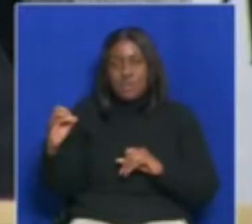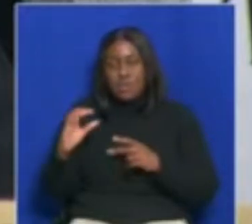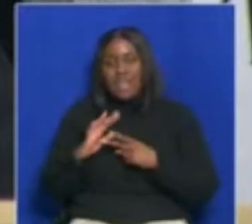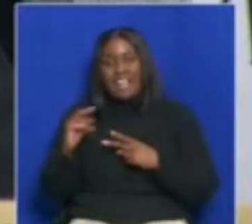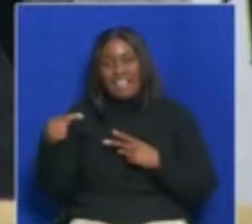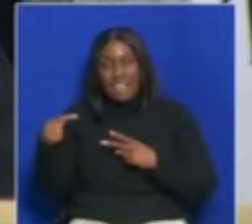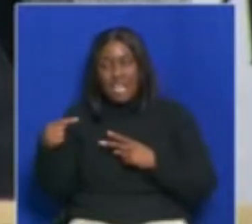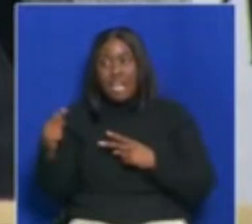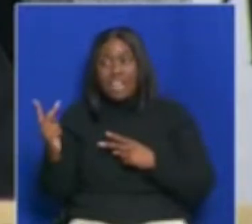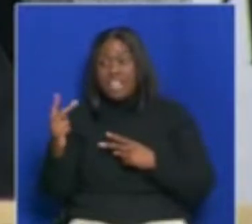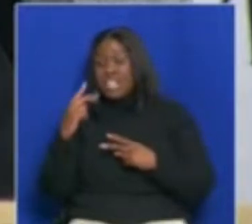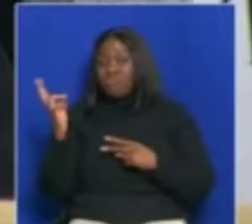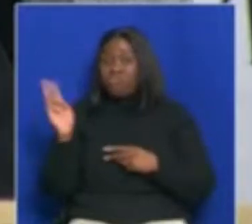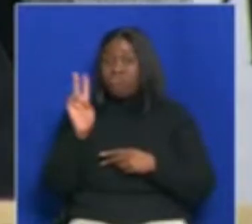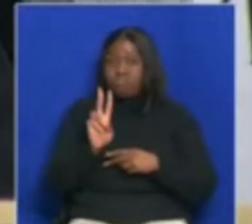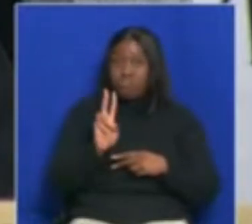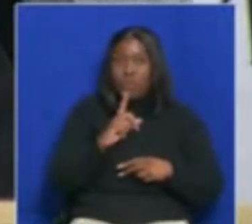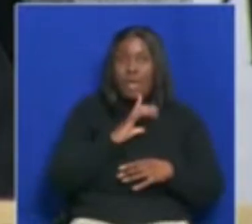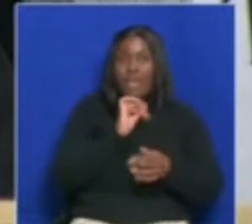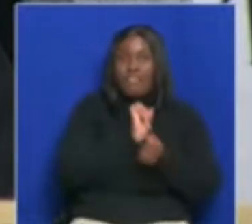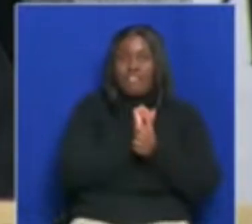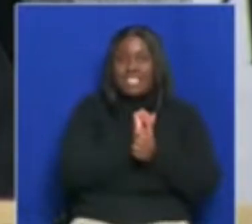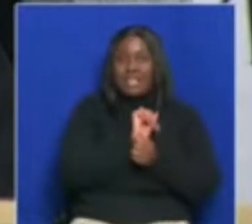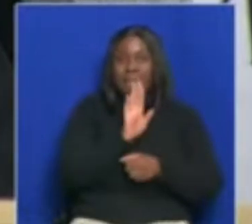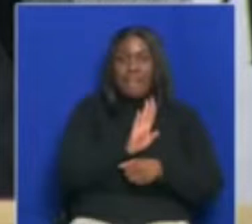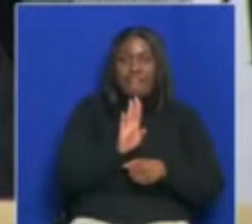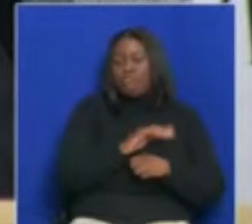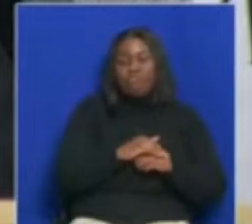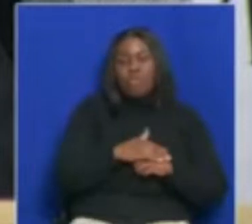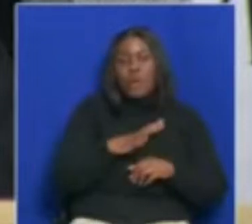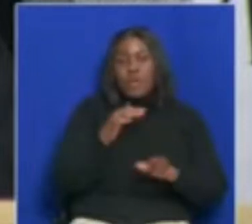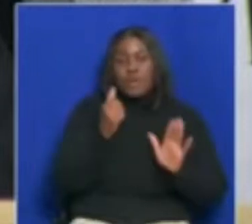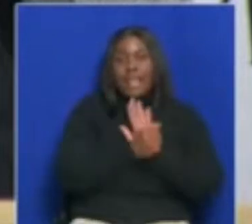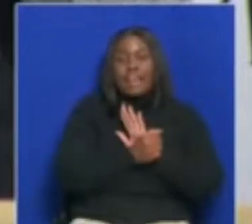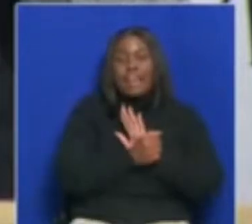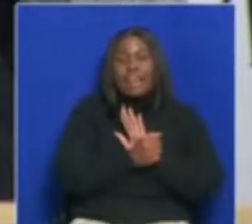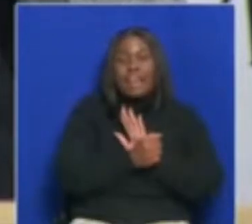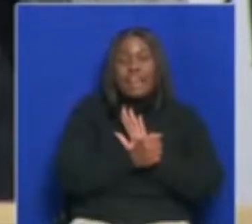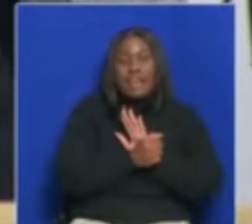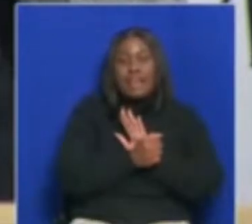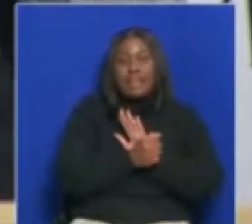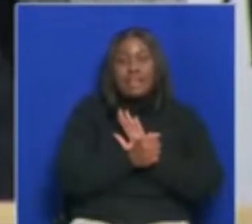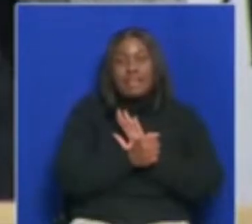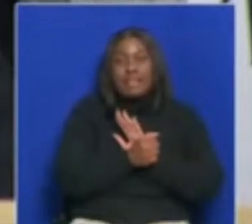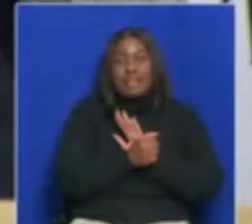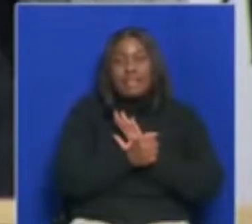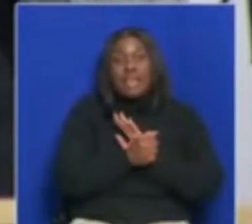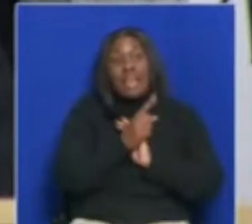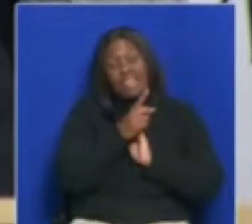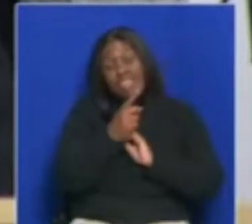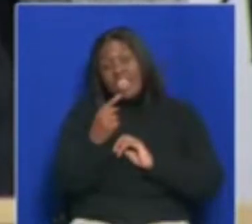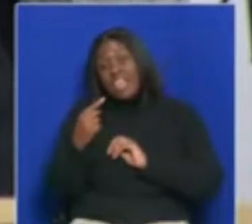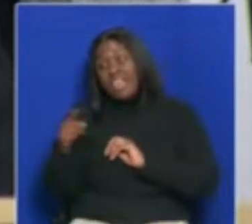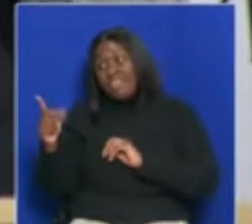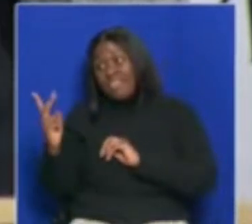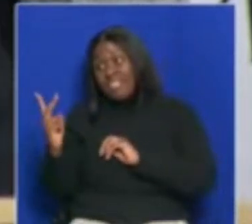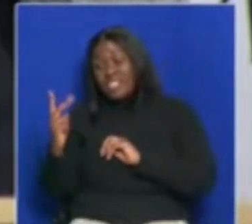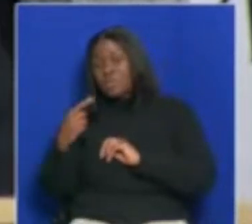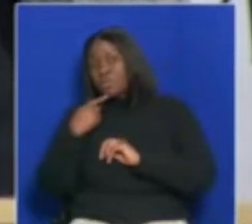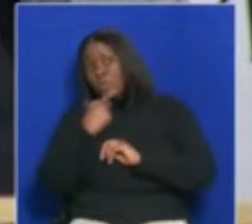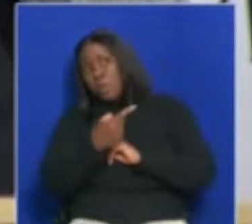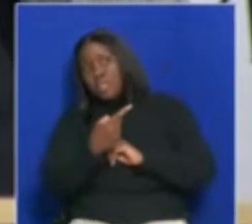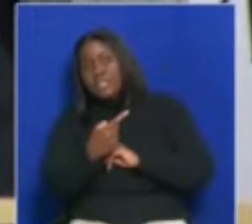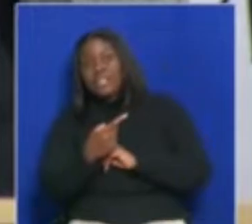property not to arrest Bevan, but to kill him. And they allegedly told Gregory Loftus that he should get